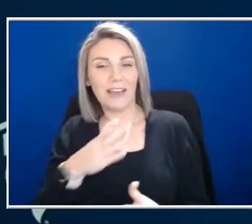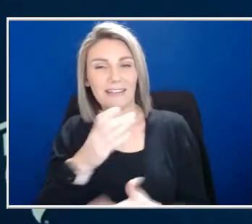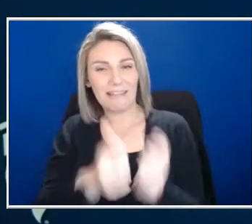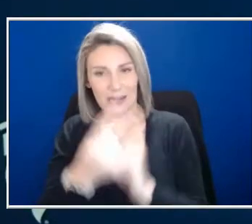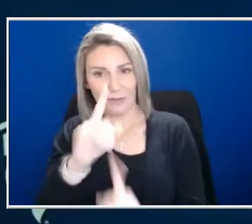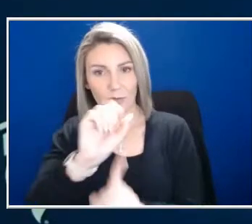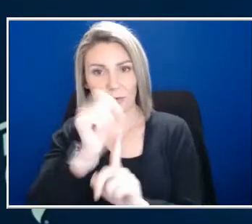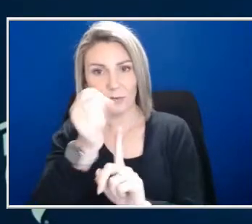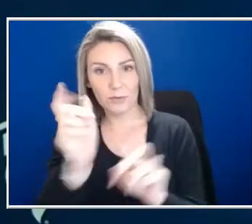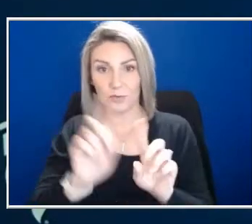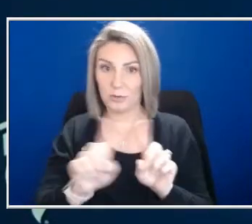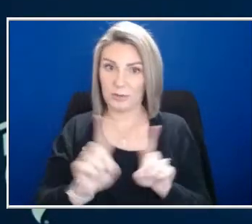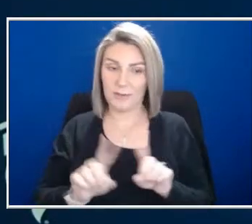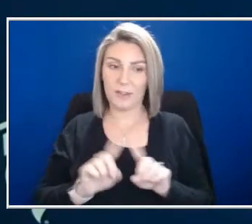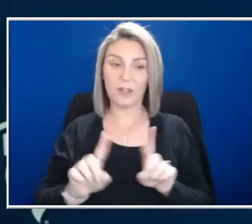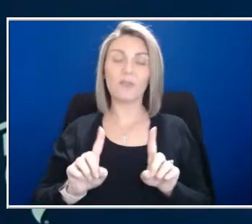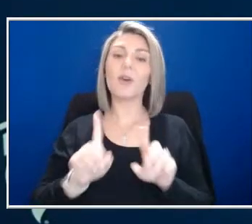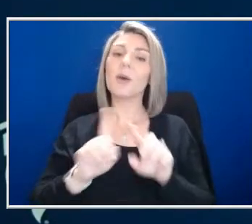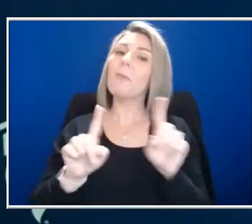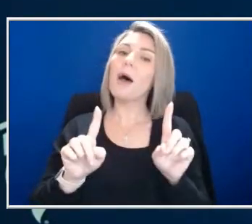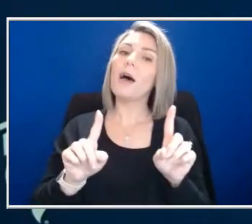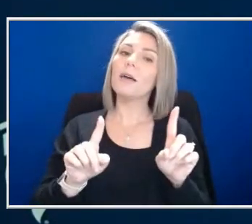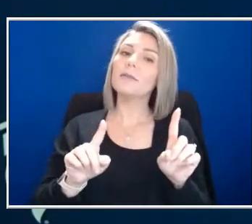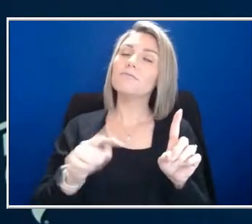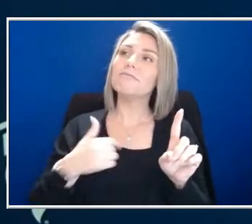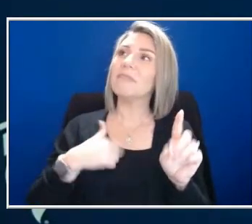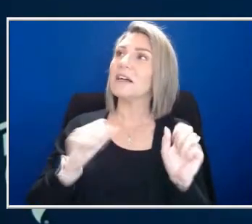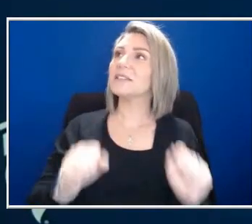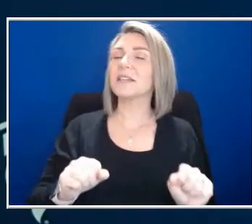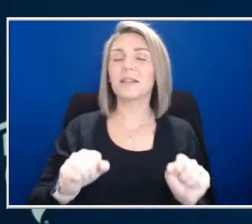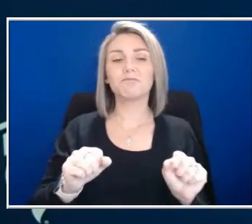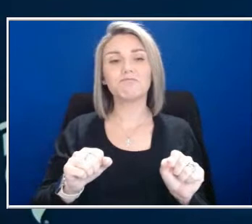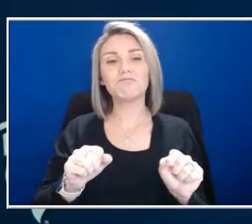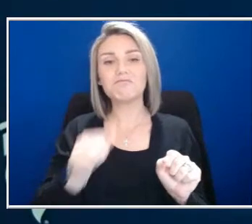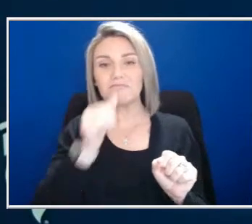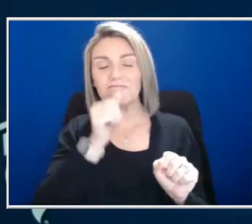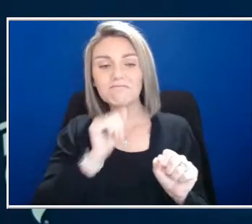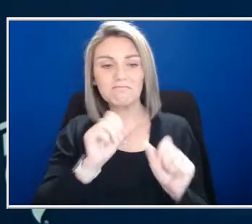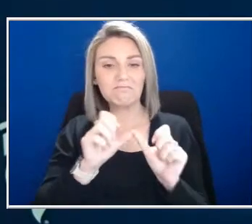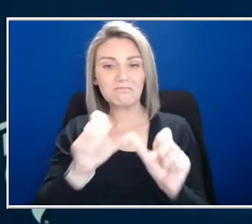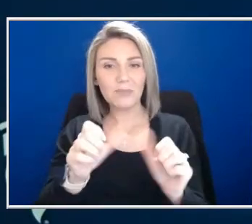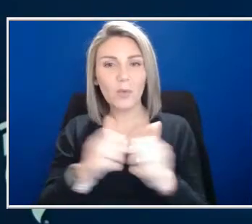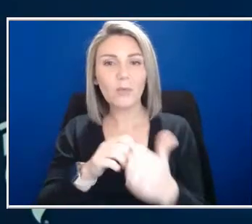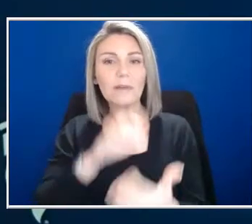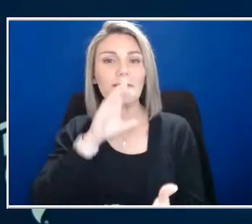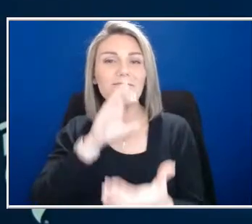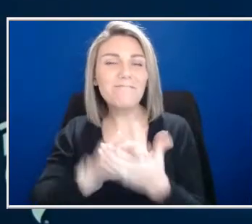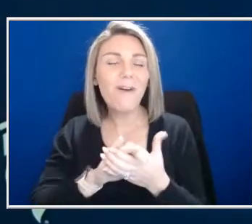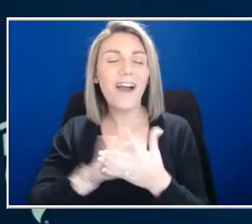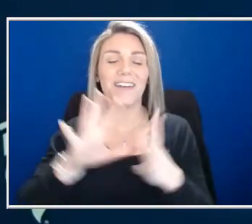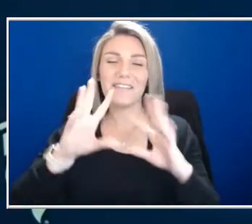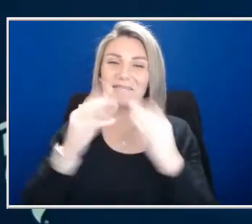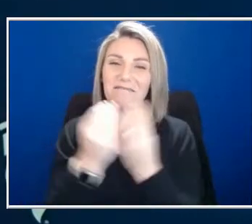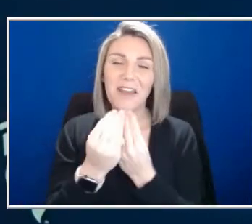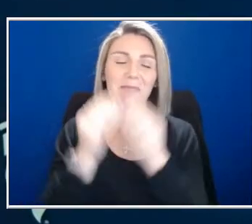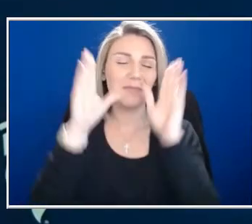but I'm able to go through this with a wife and family that are tremendous and